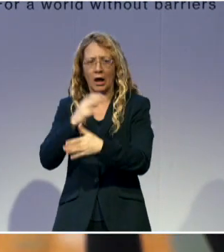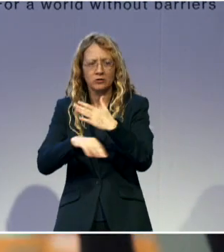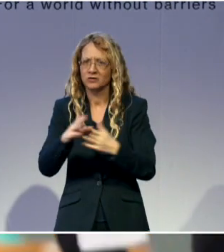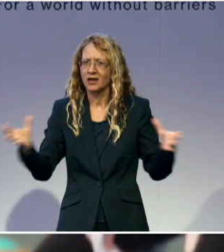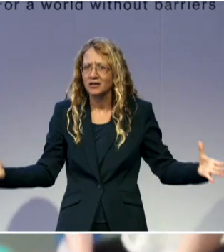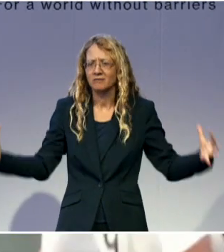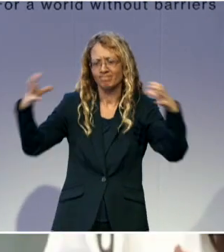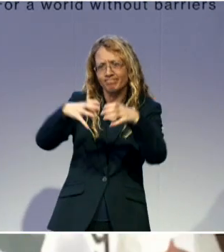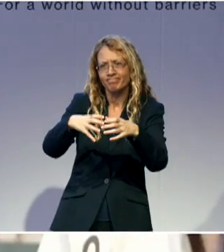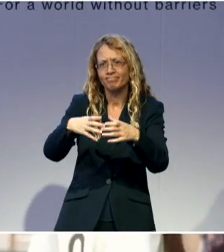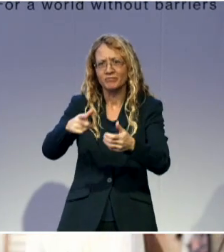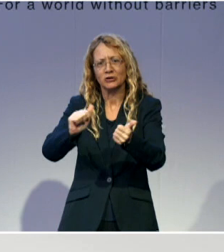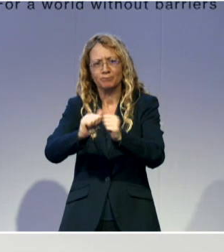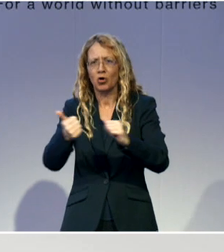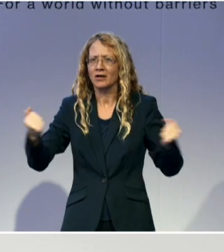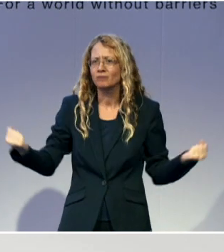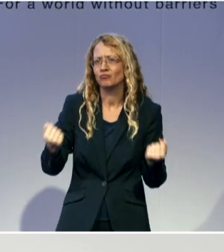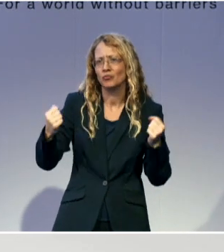inclusive sports events.